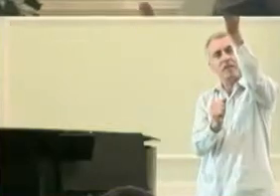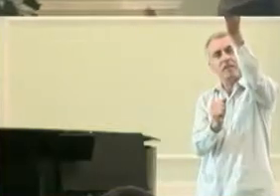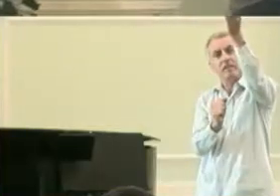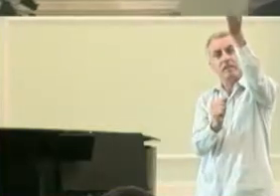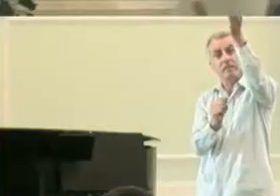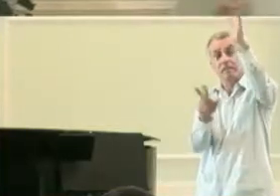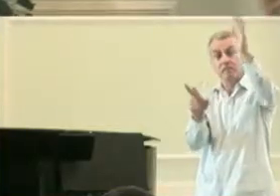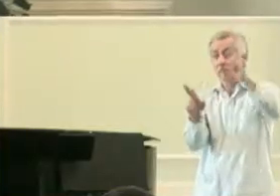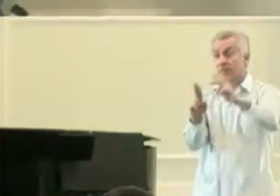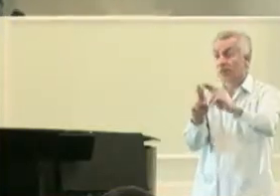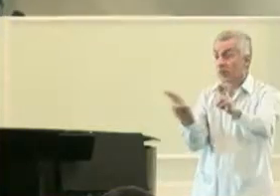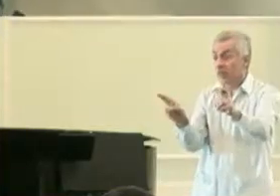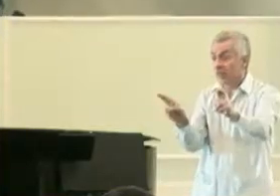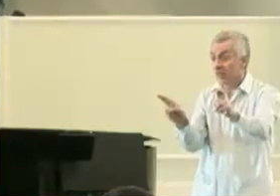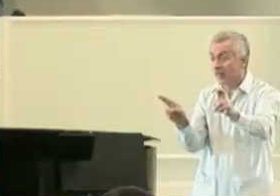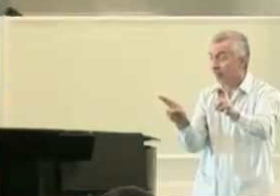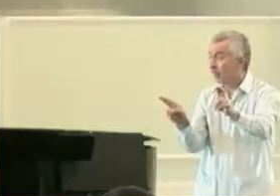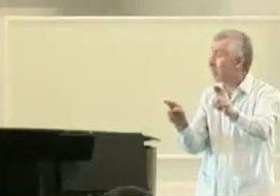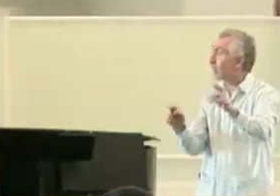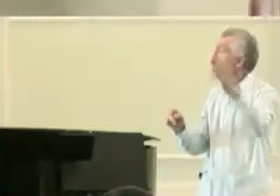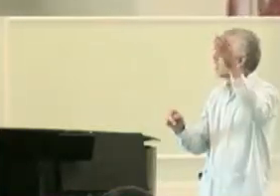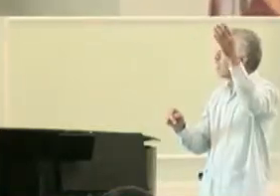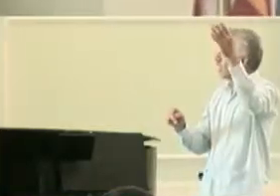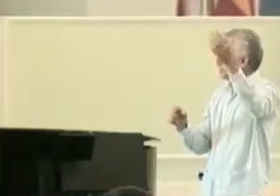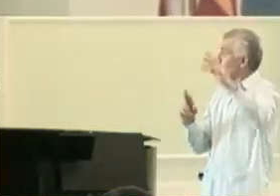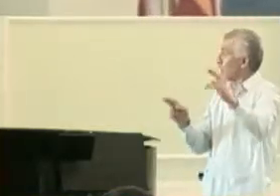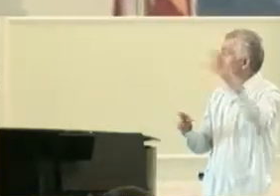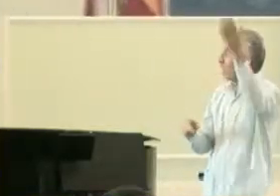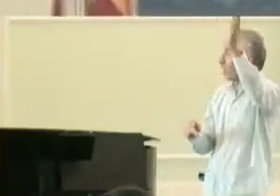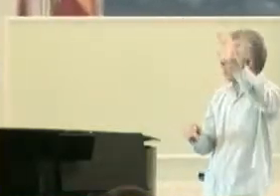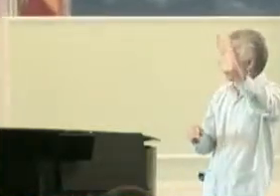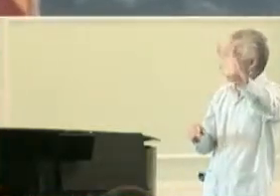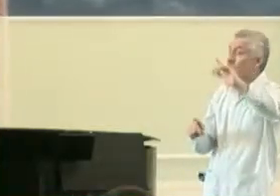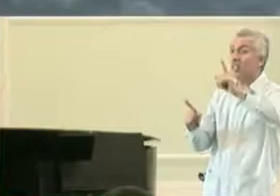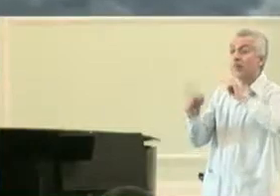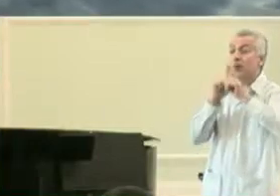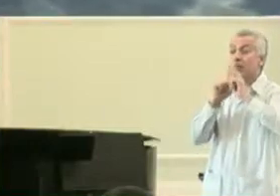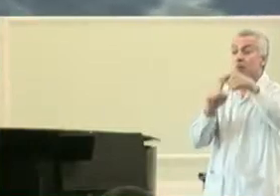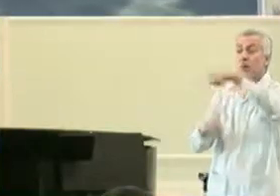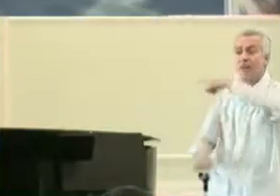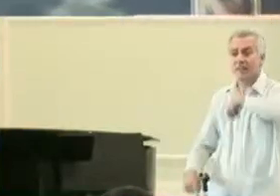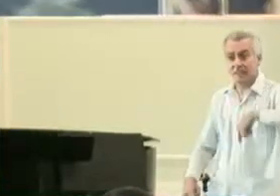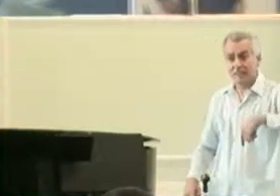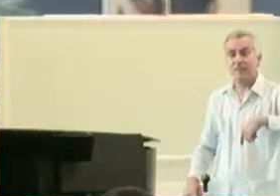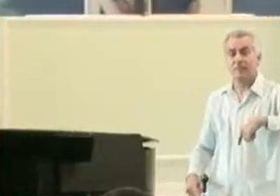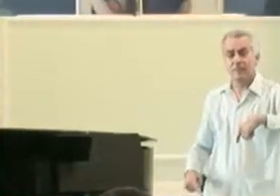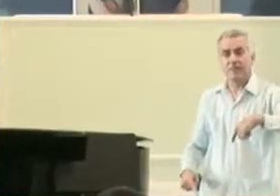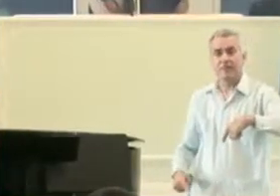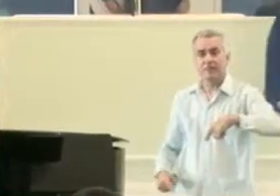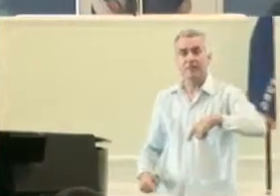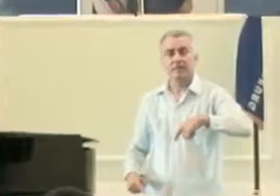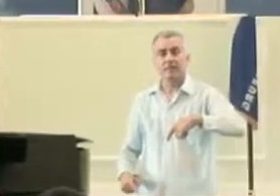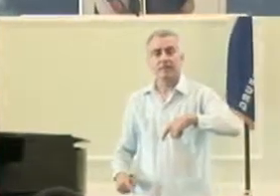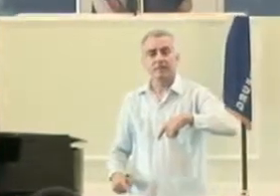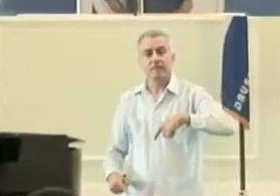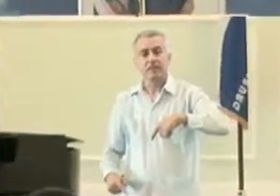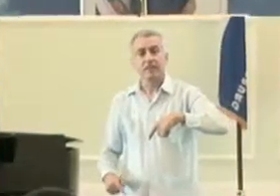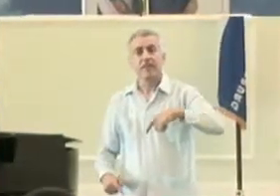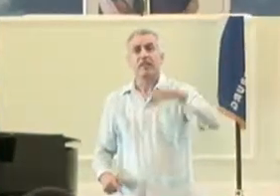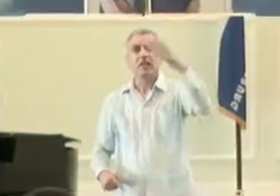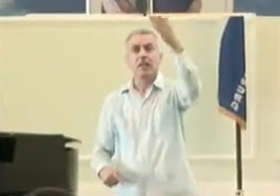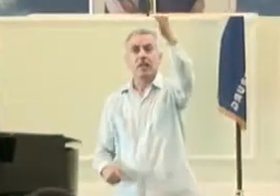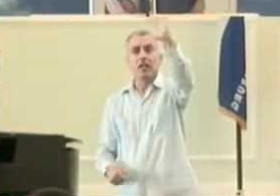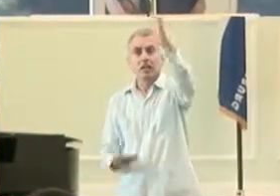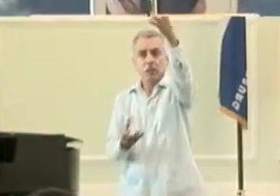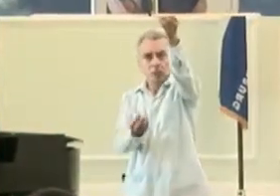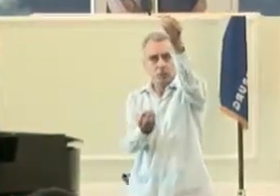ready for God to speak to you. Be ready for God to communicate his message to